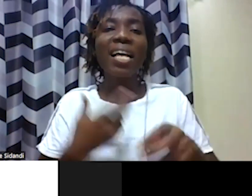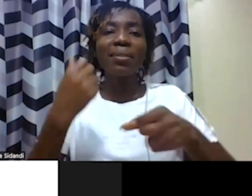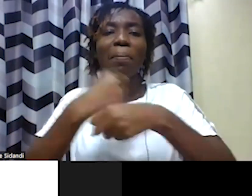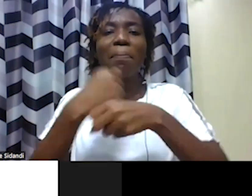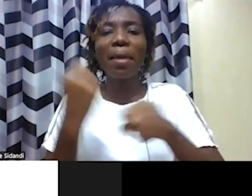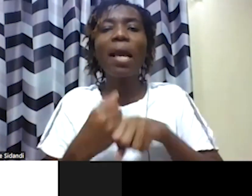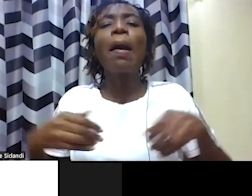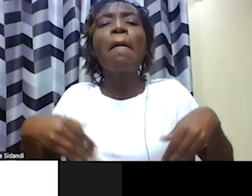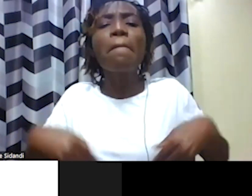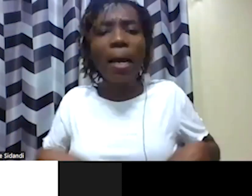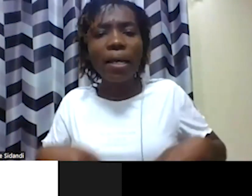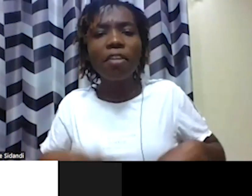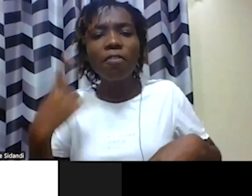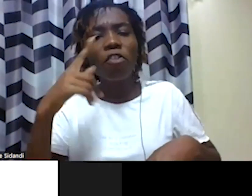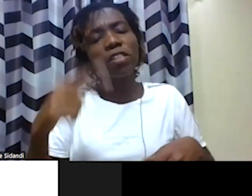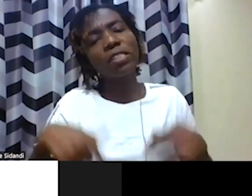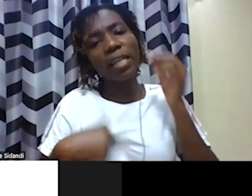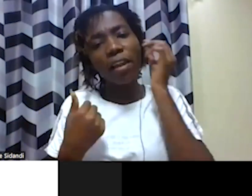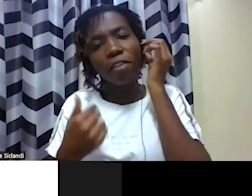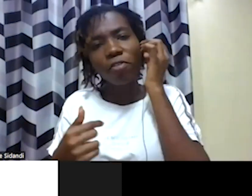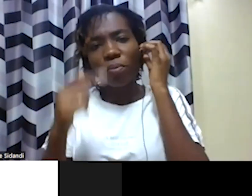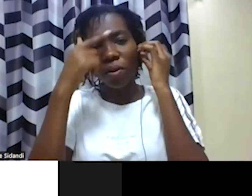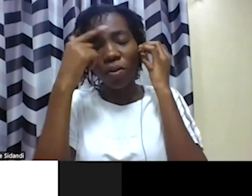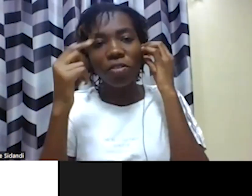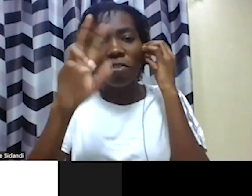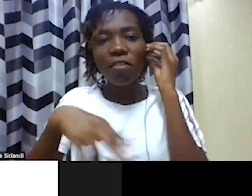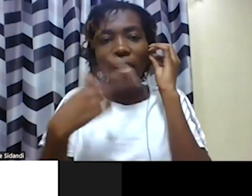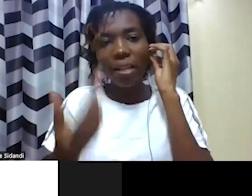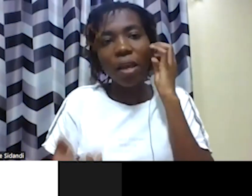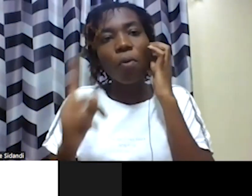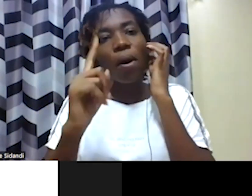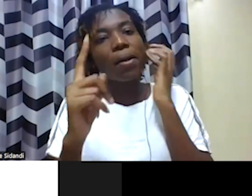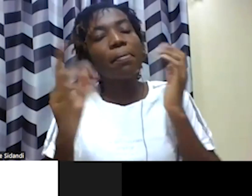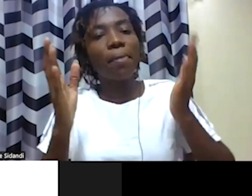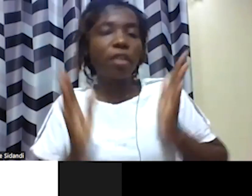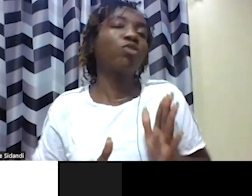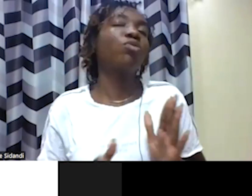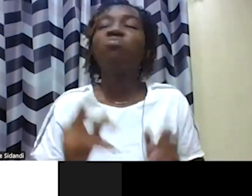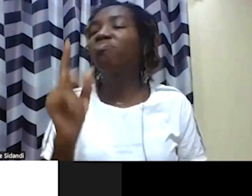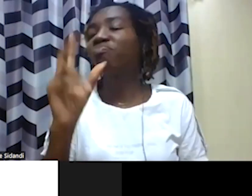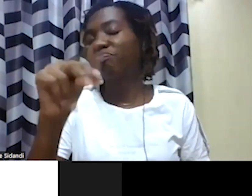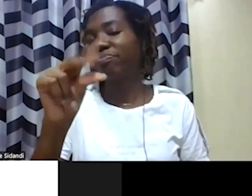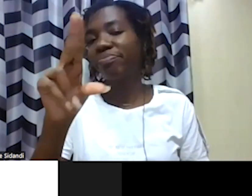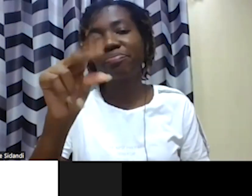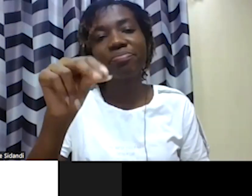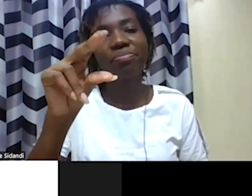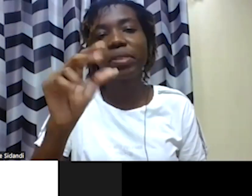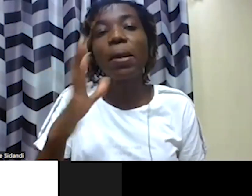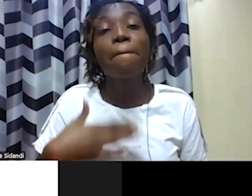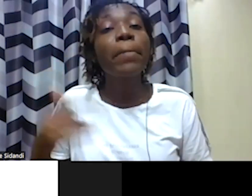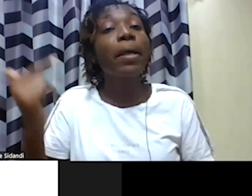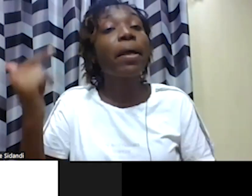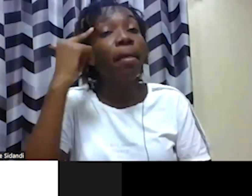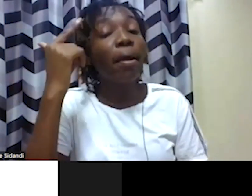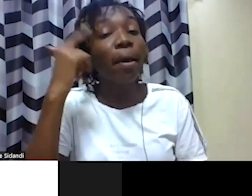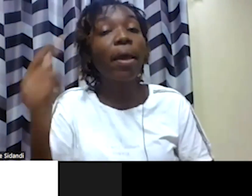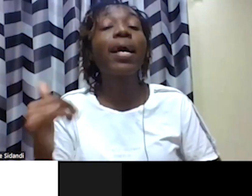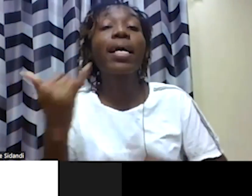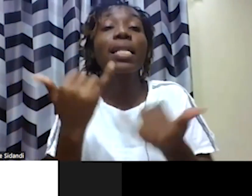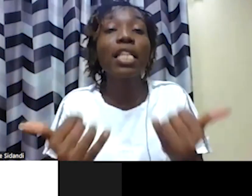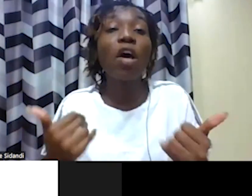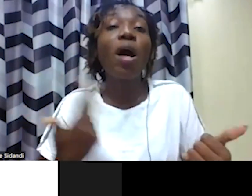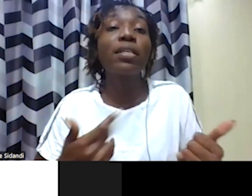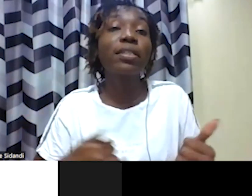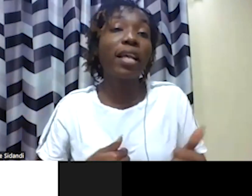ourselves because of the failure of one person? No. I think this space that you have